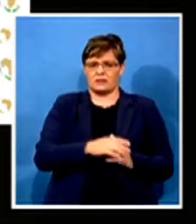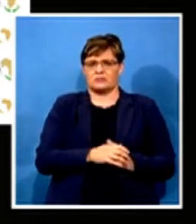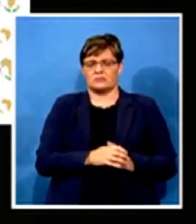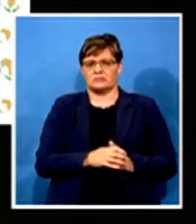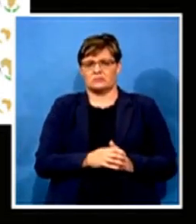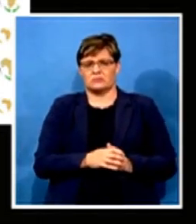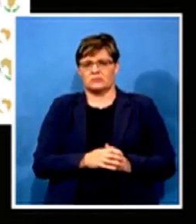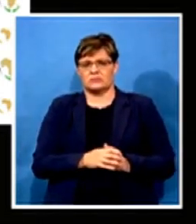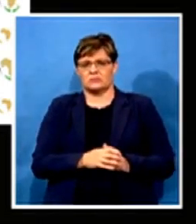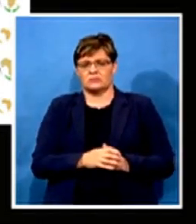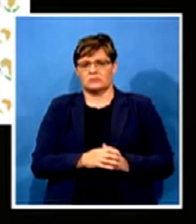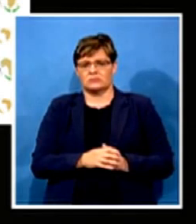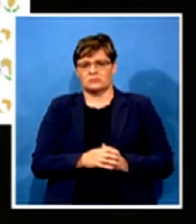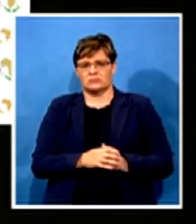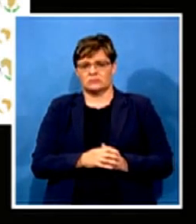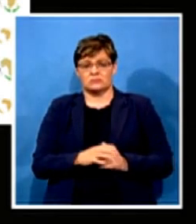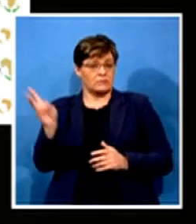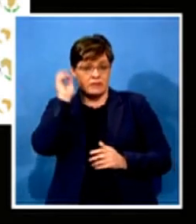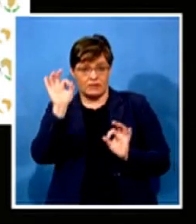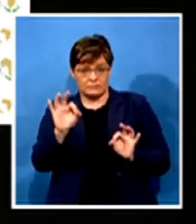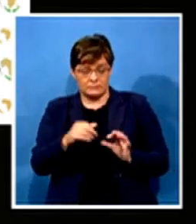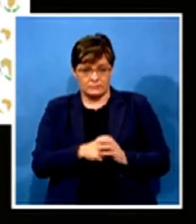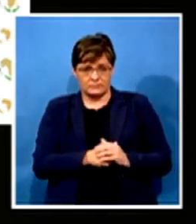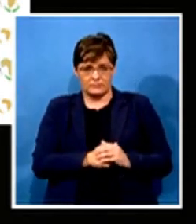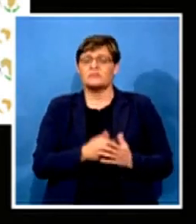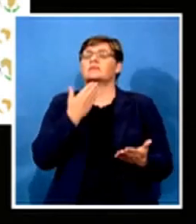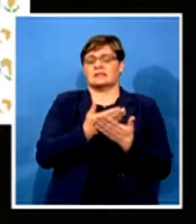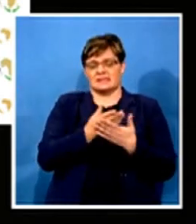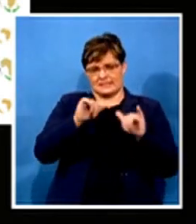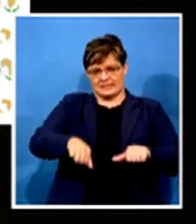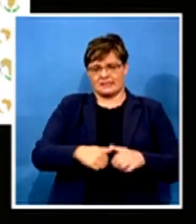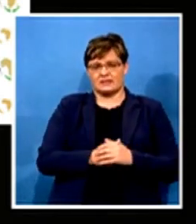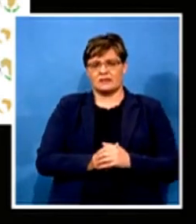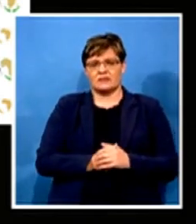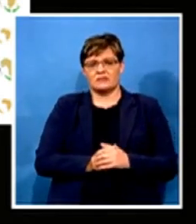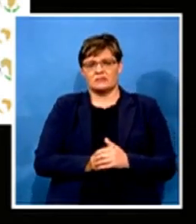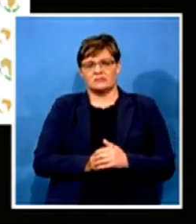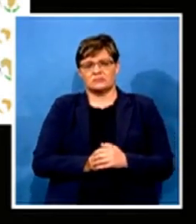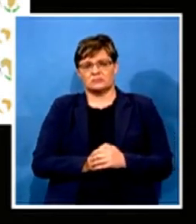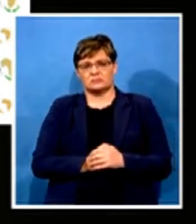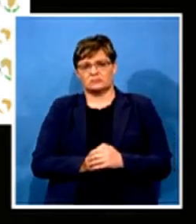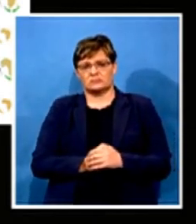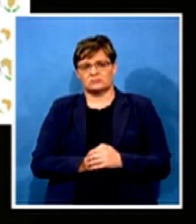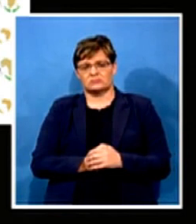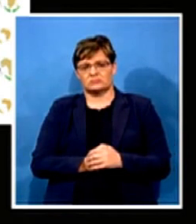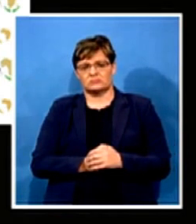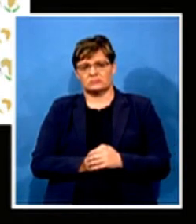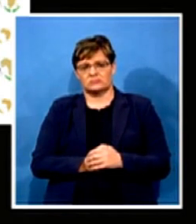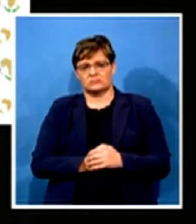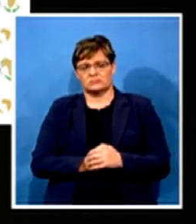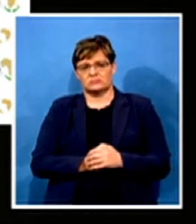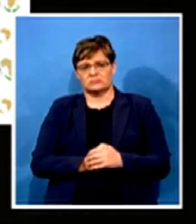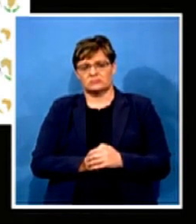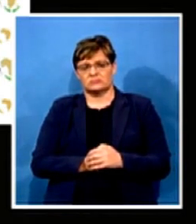Can you hear me? I can hear you now. Peter, okay. Just tell us your age and then your question. Yeah, okay, it's